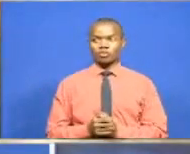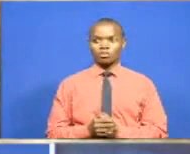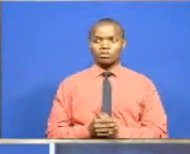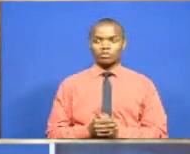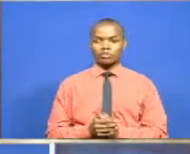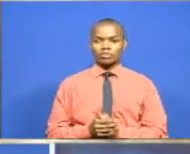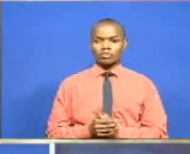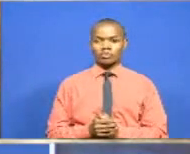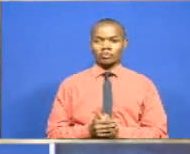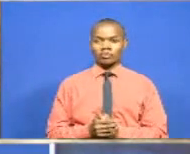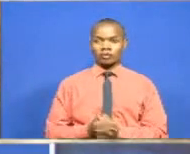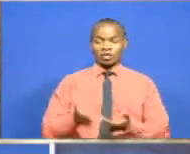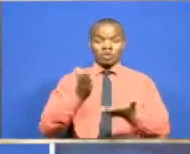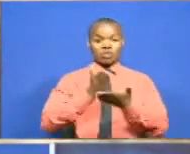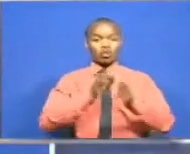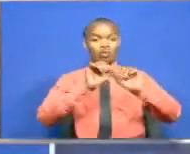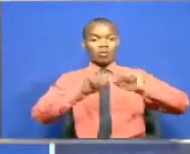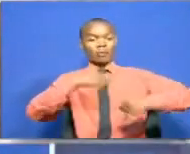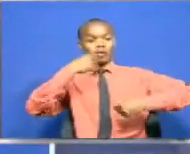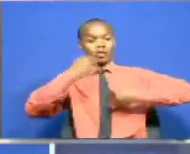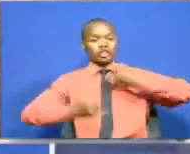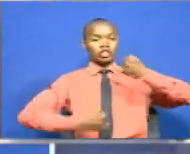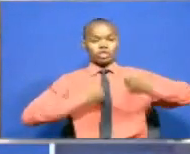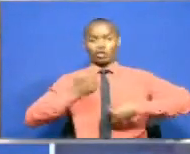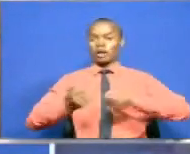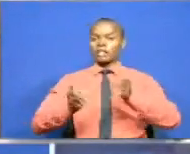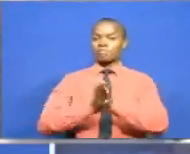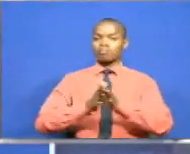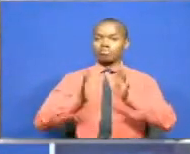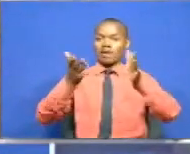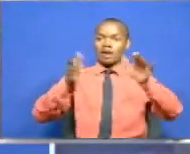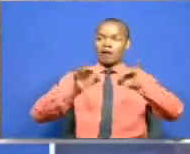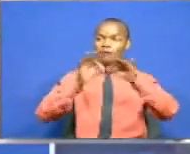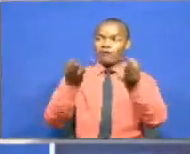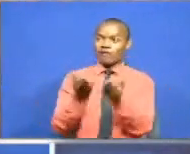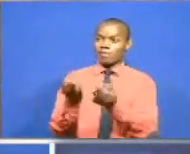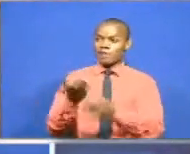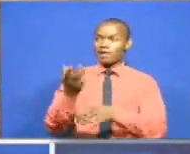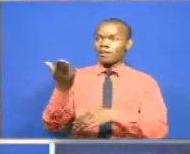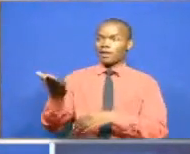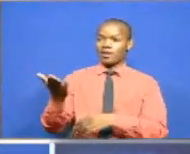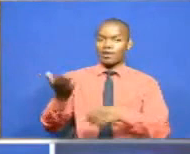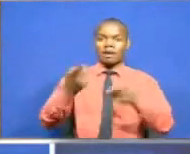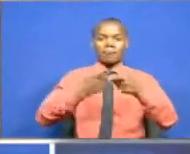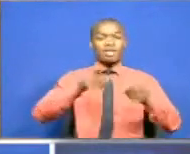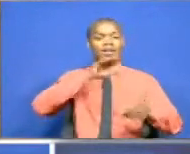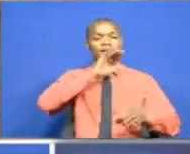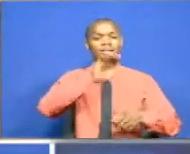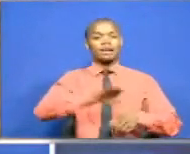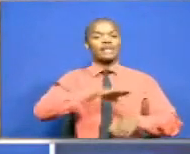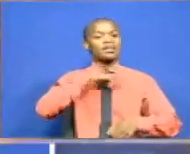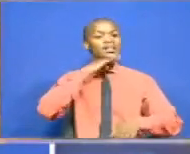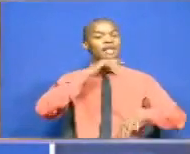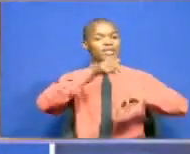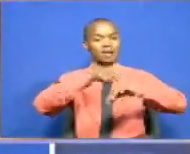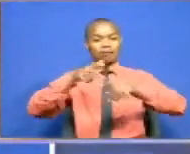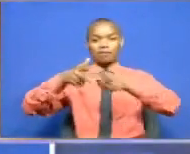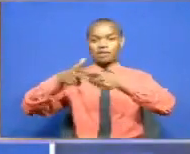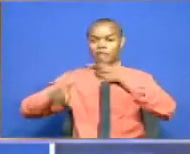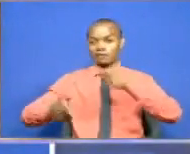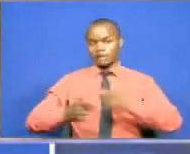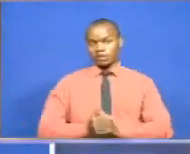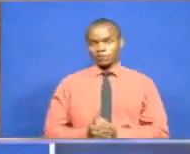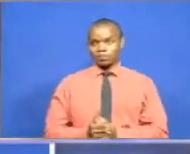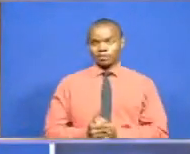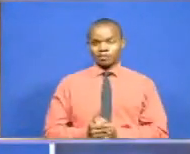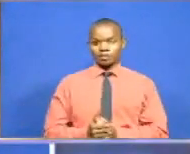What was supposed to be a joyous rite of passage for this family turned tragic after their son died while undergoing the cut. The 9-year-old